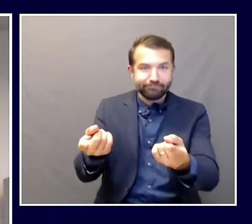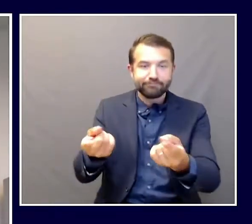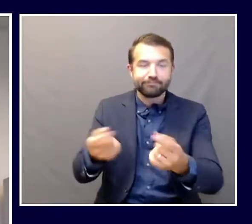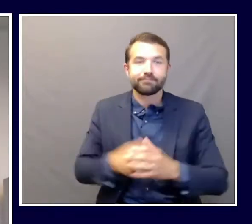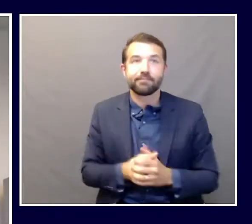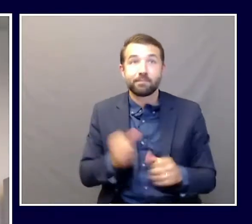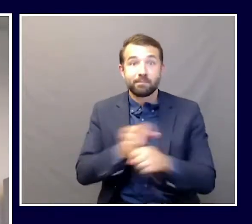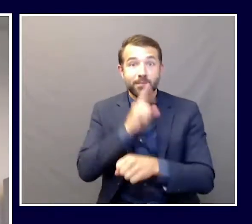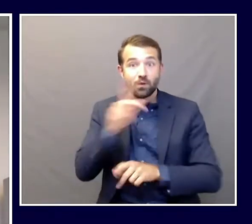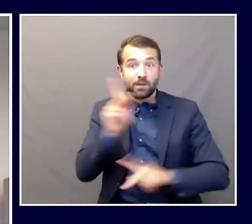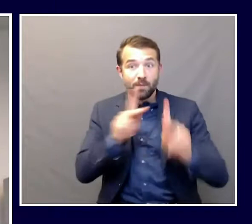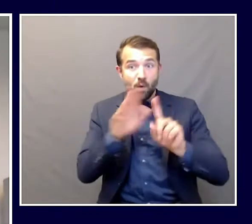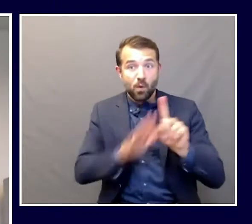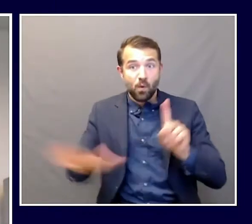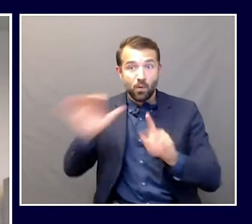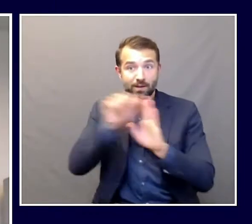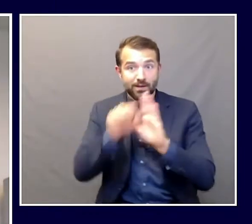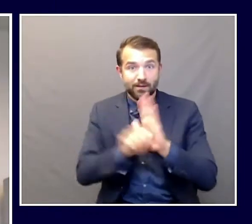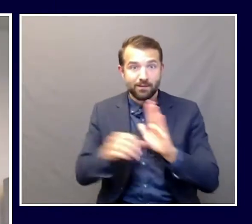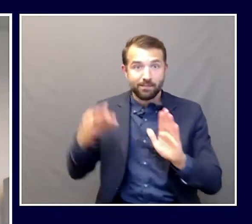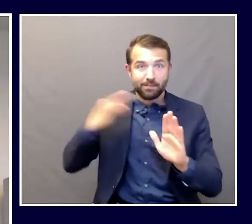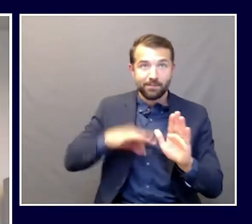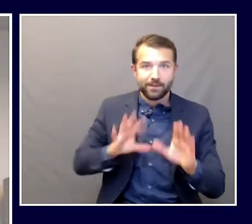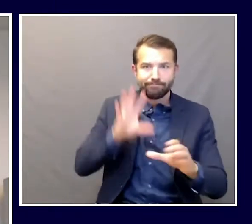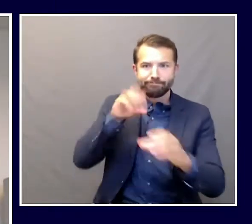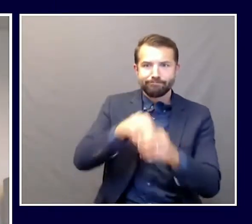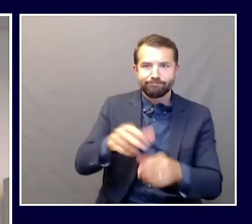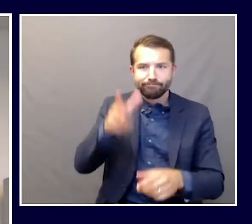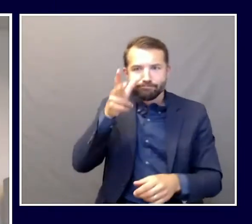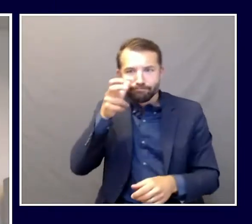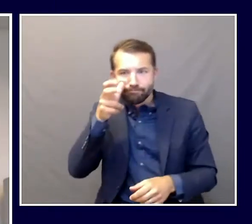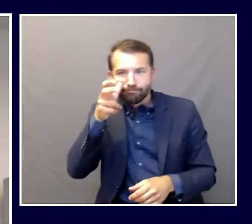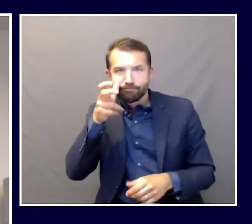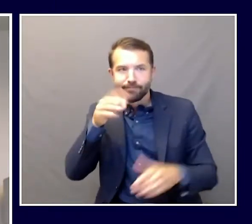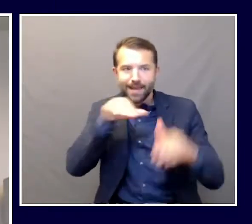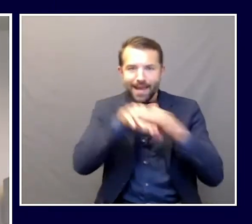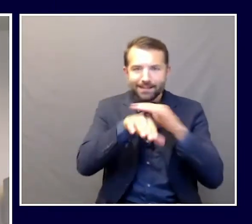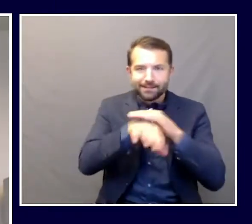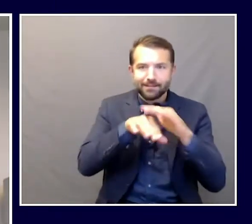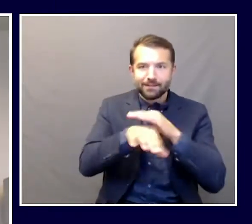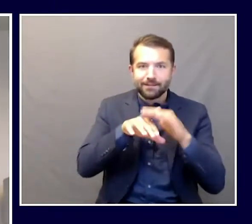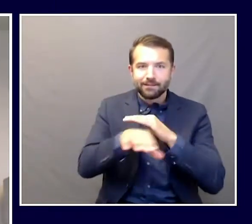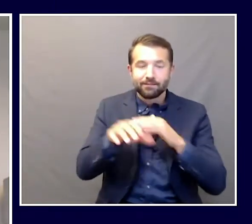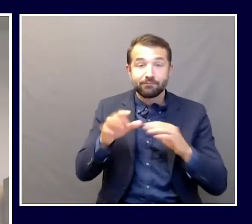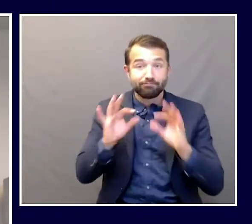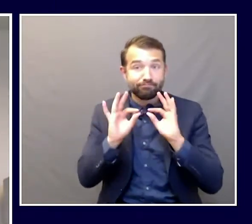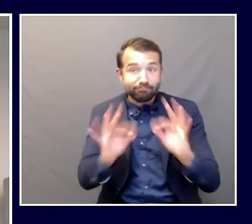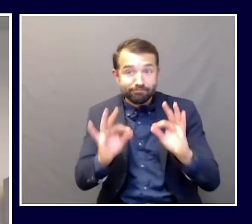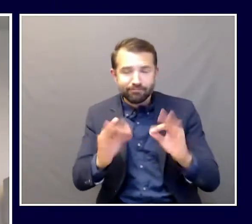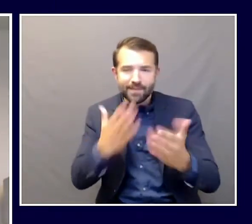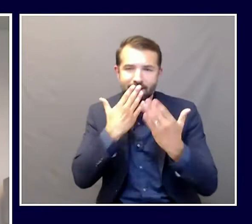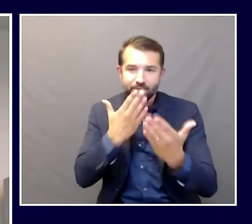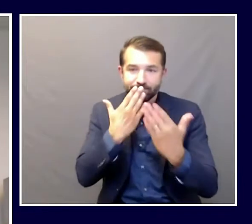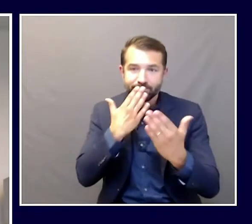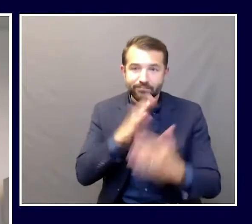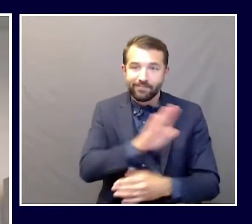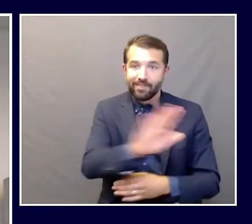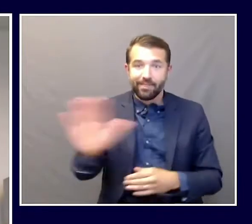the state of Maine can partake and understand where we are with respect to COVID. So thank you so much for your partnership.